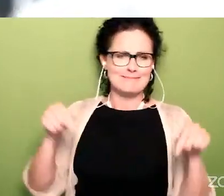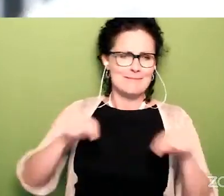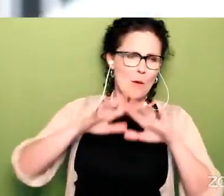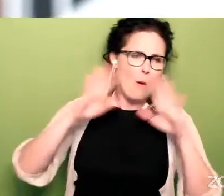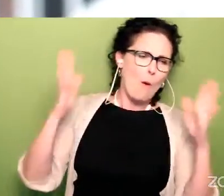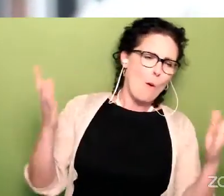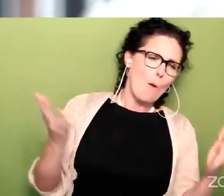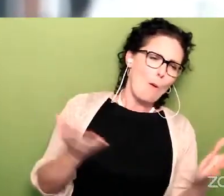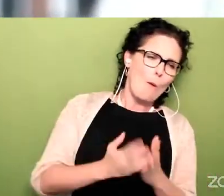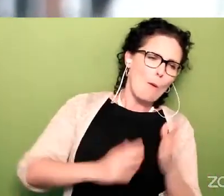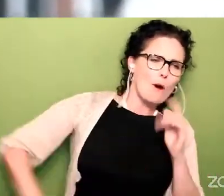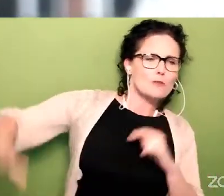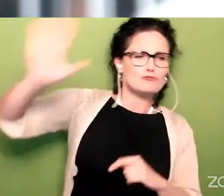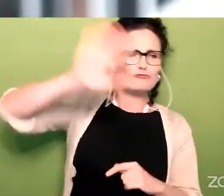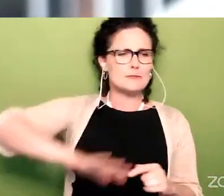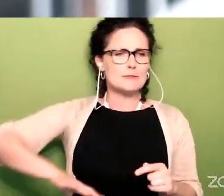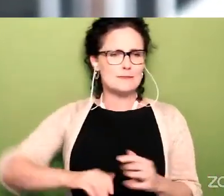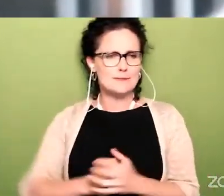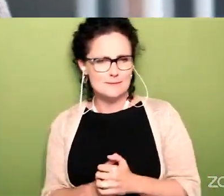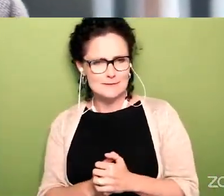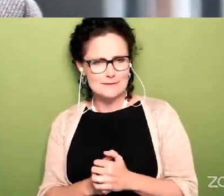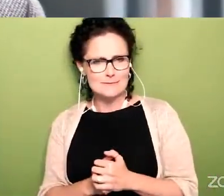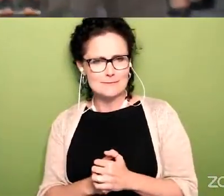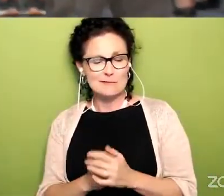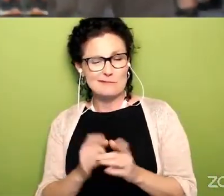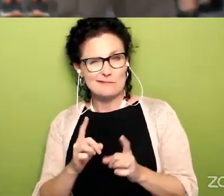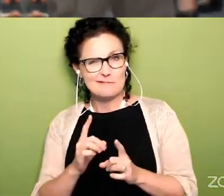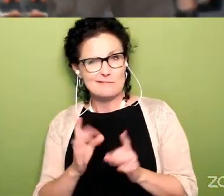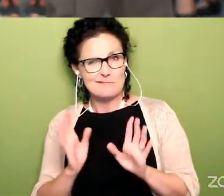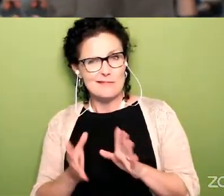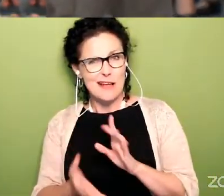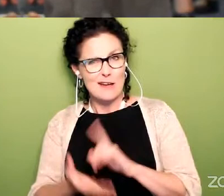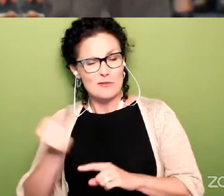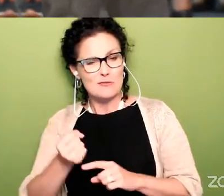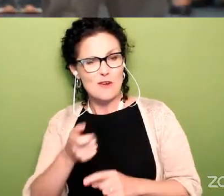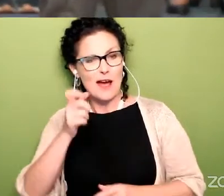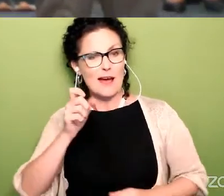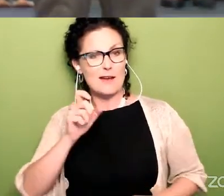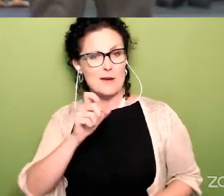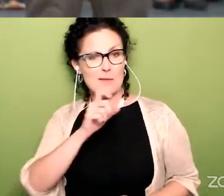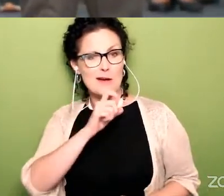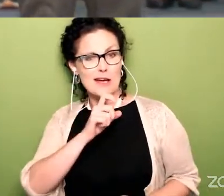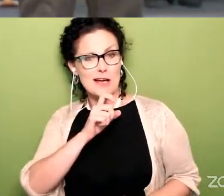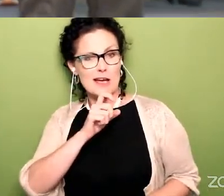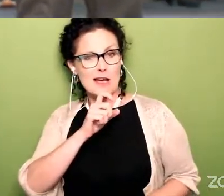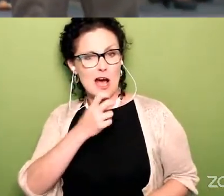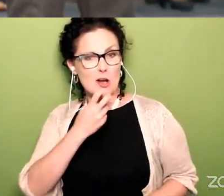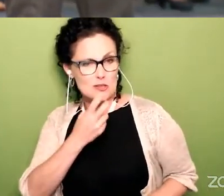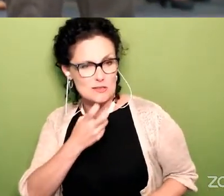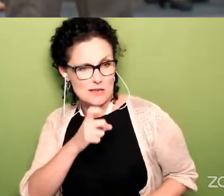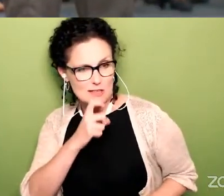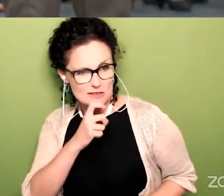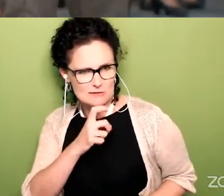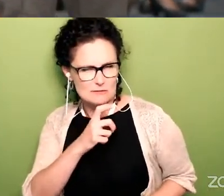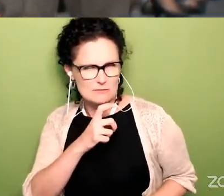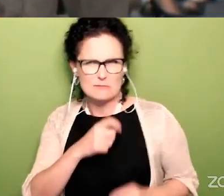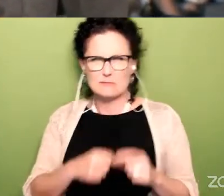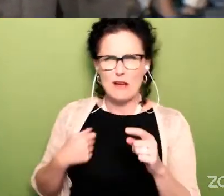us in like family. Around a big table, eating samosa and chai, talking and laughing. Exactly.